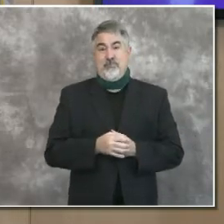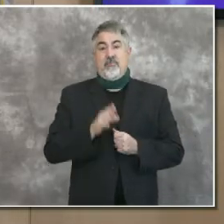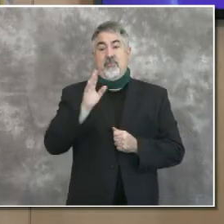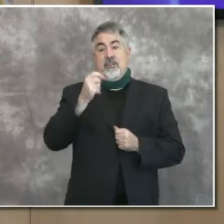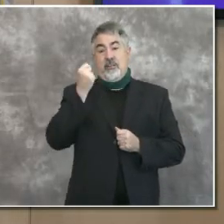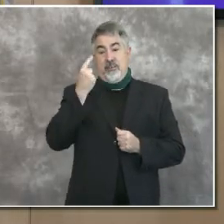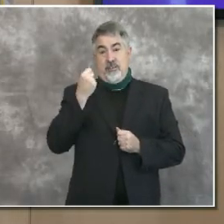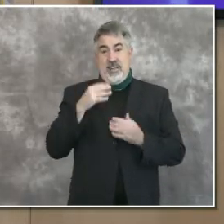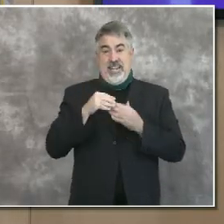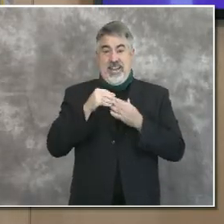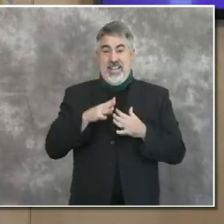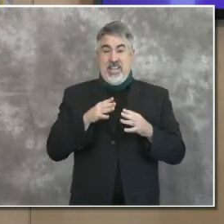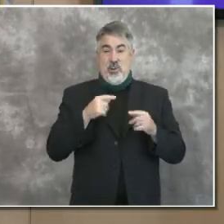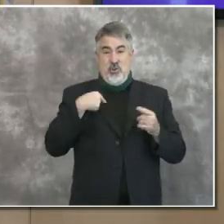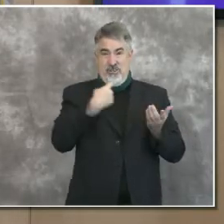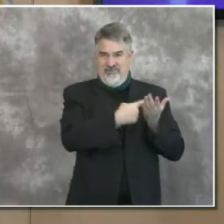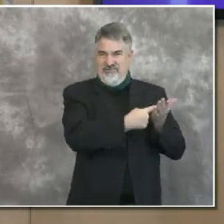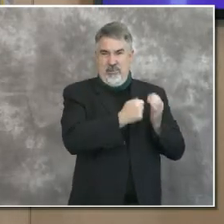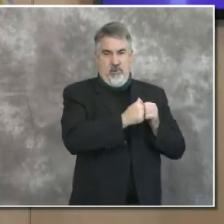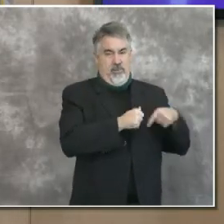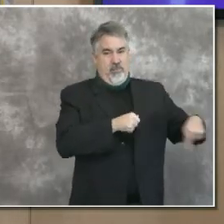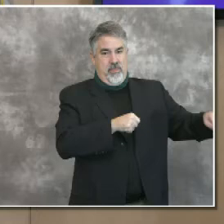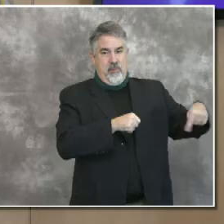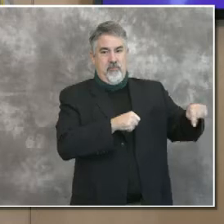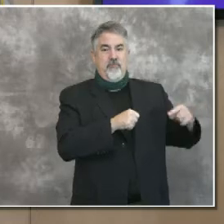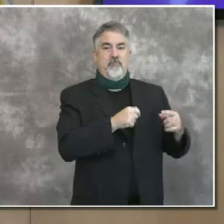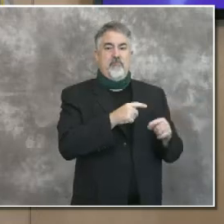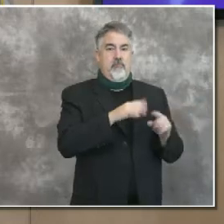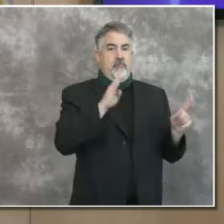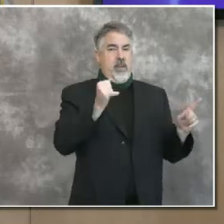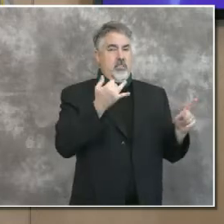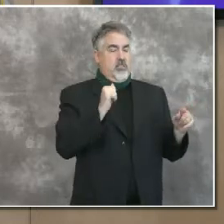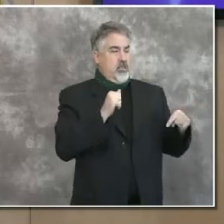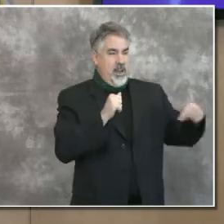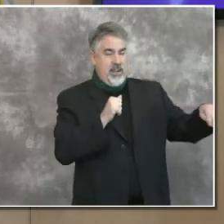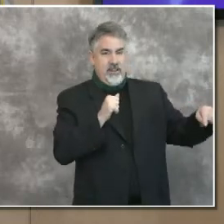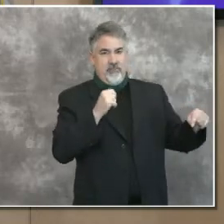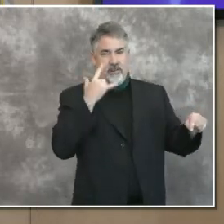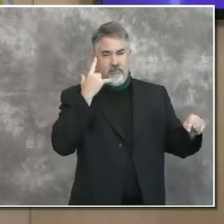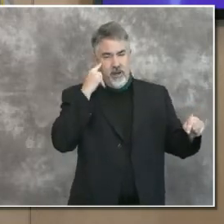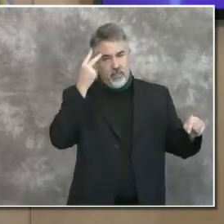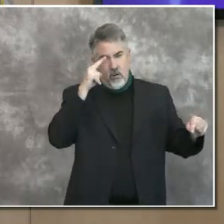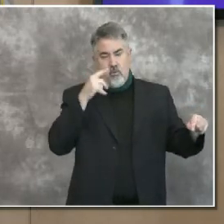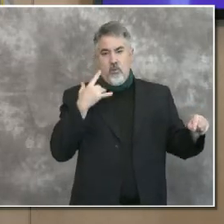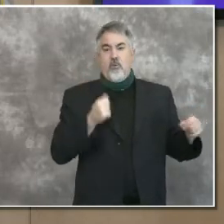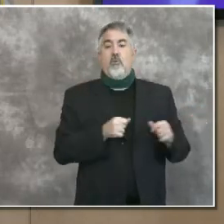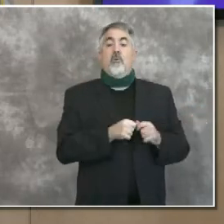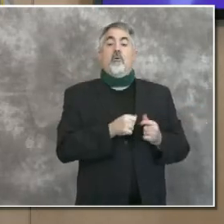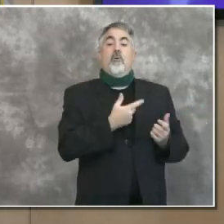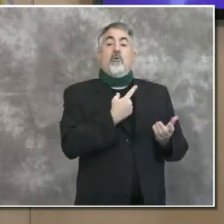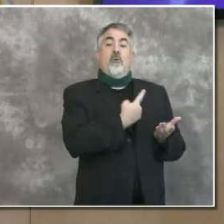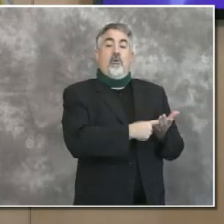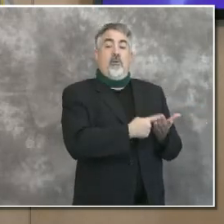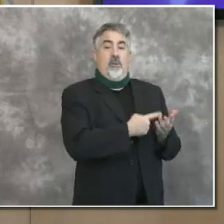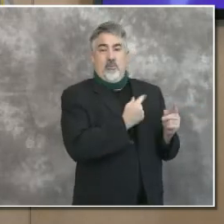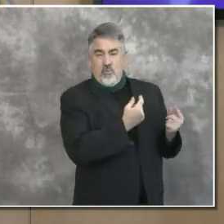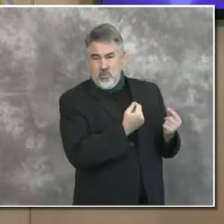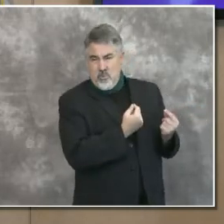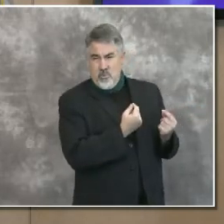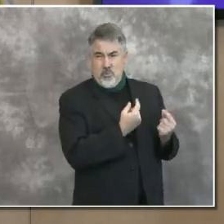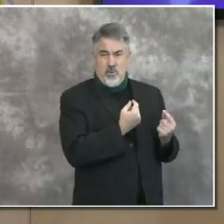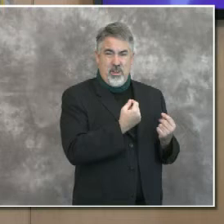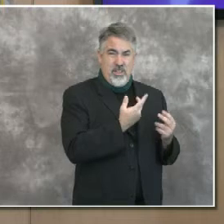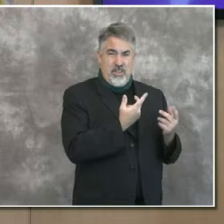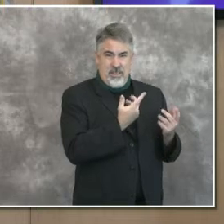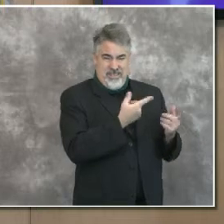regular conversations with their counterparts in Baja California to monitor their rise in cases, and the San Diego Regional